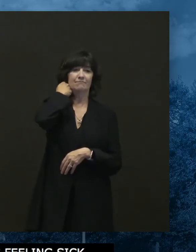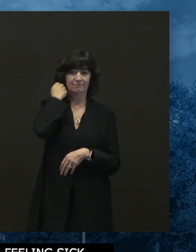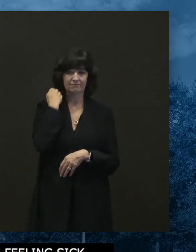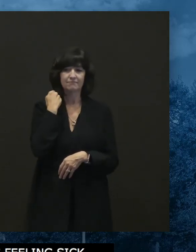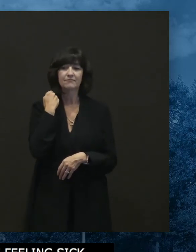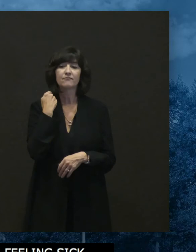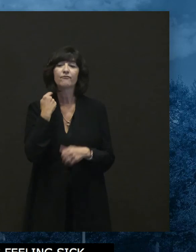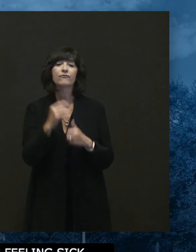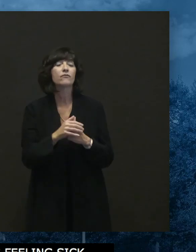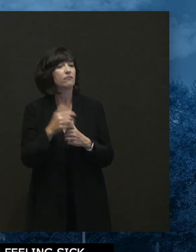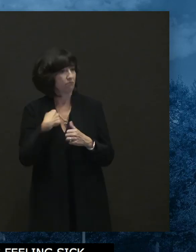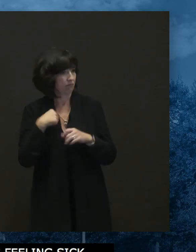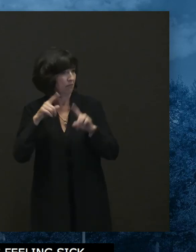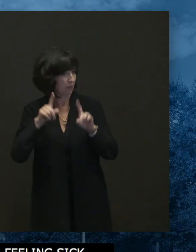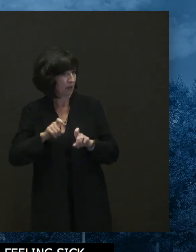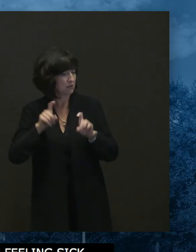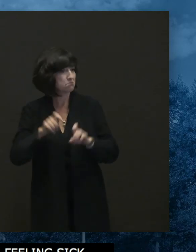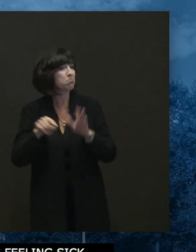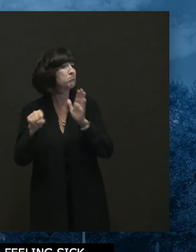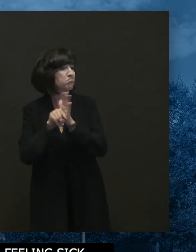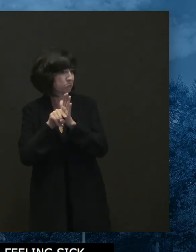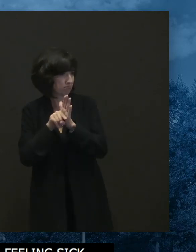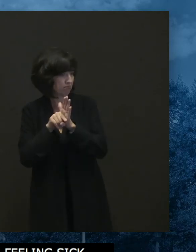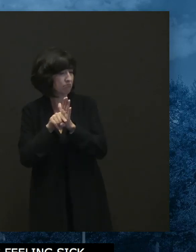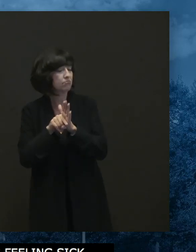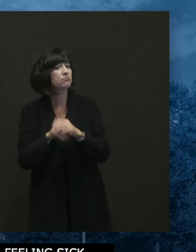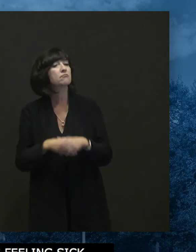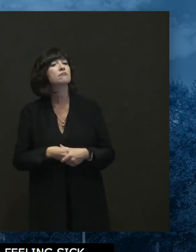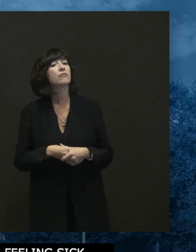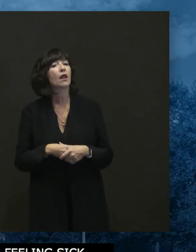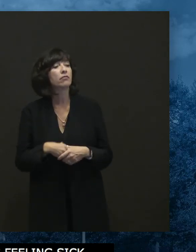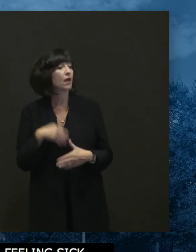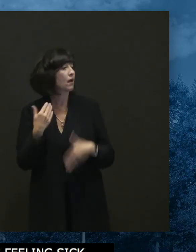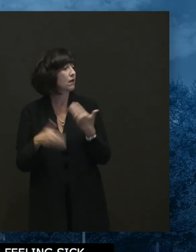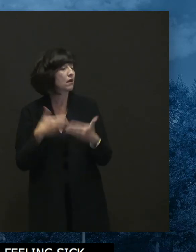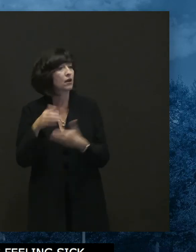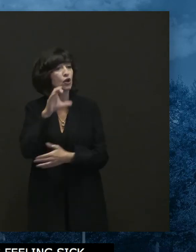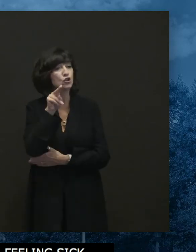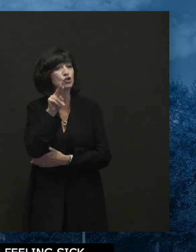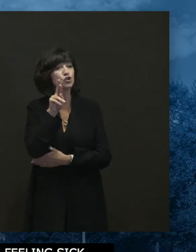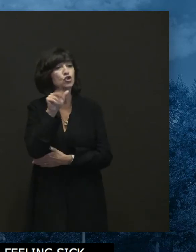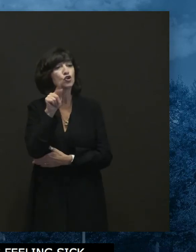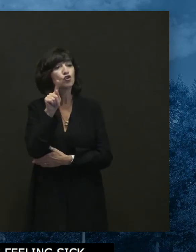tested negative. Then we were doing the curative tests, and I